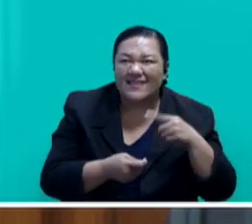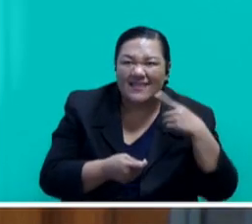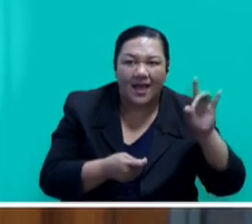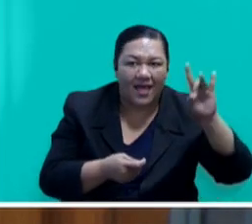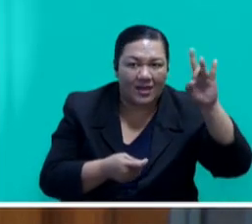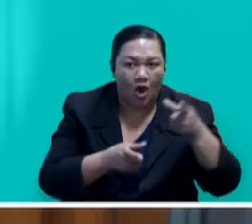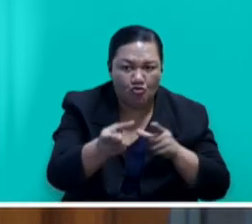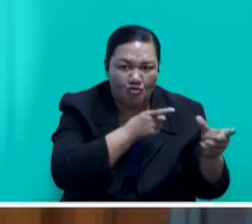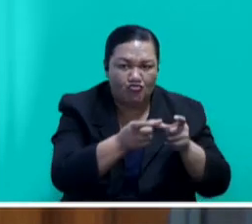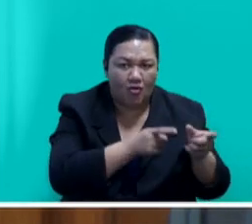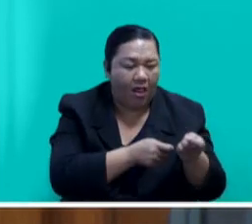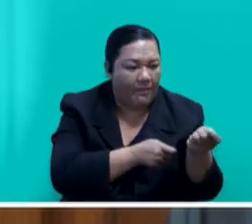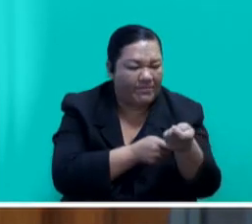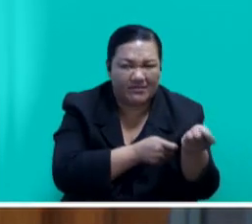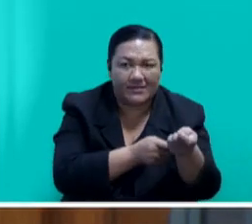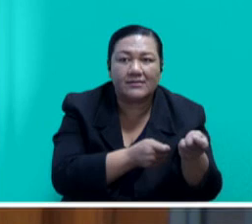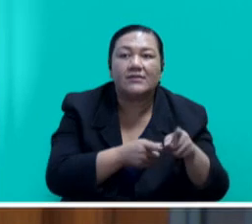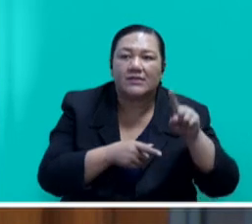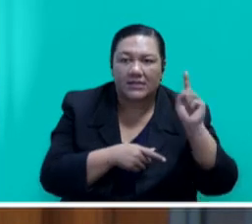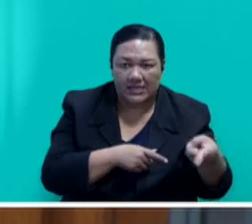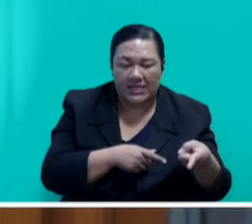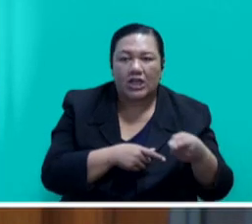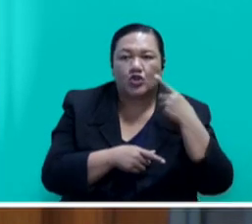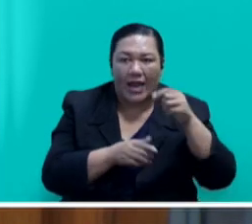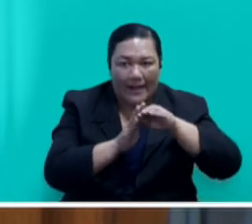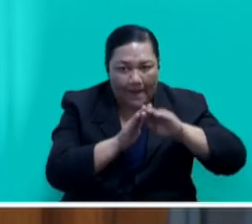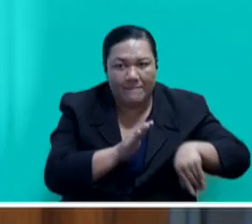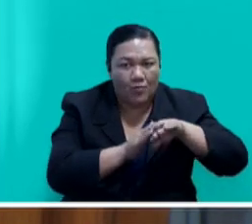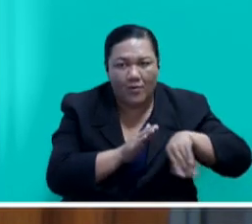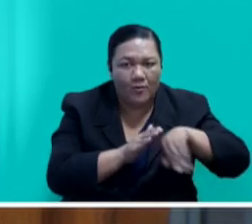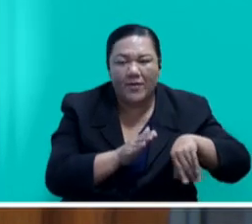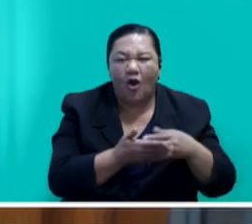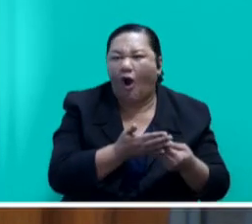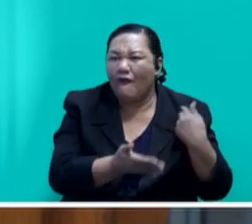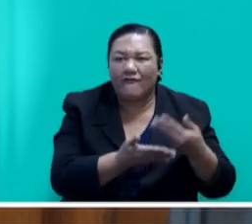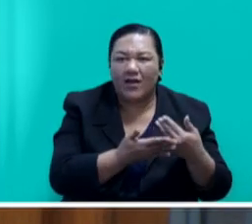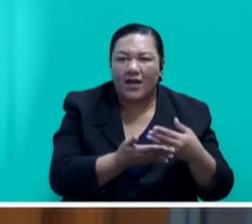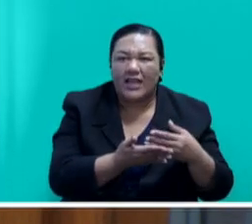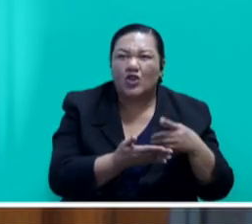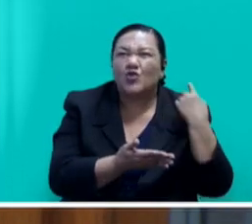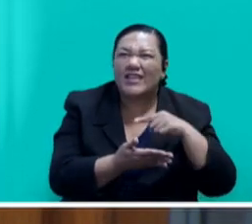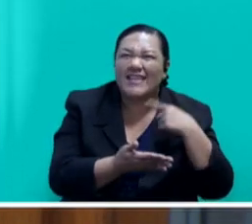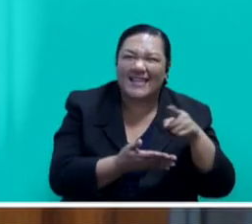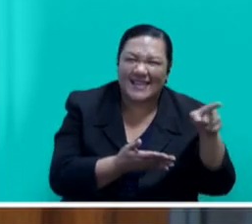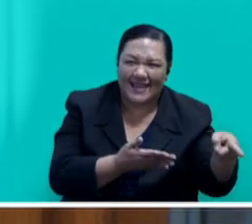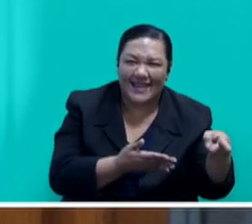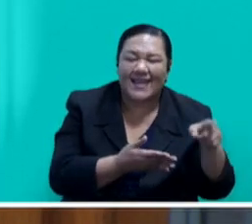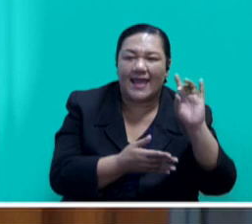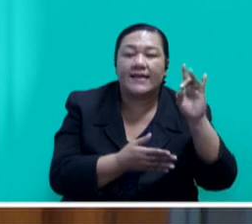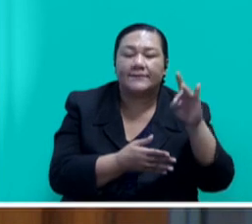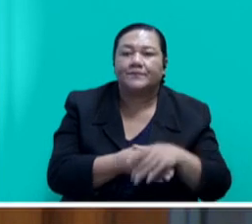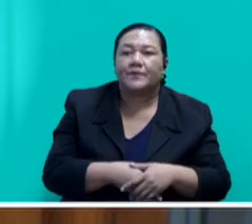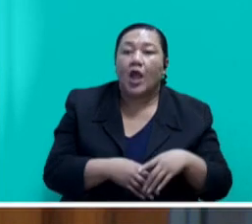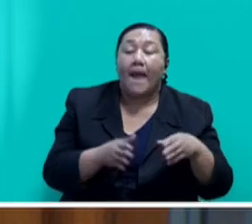long-term solution eradicating termites in Fiji. Mr. Speaker, sir, with mahogany